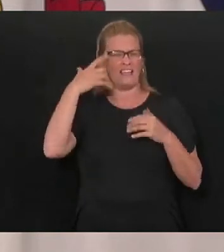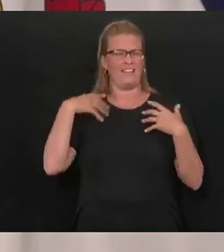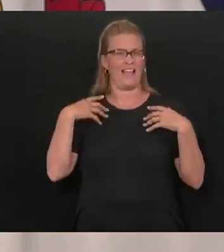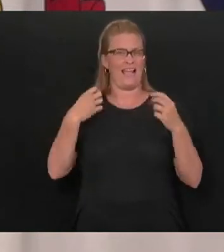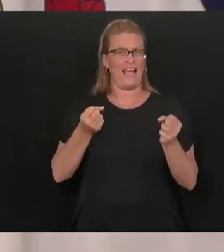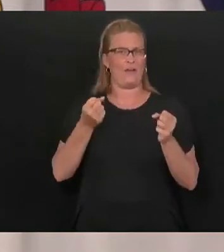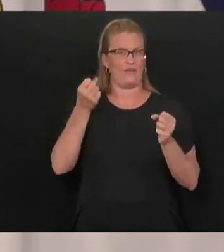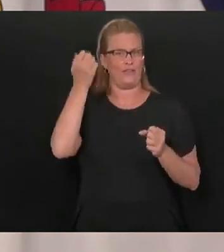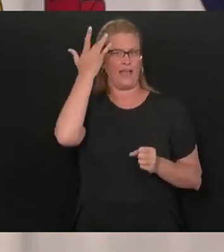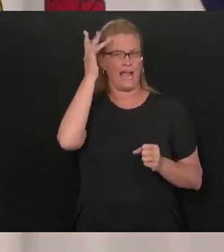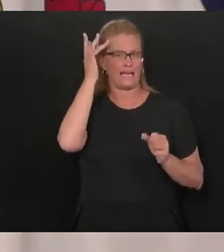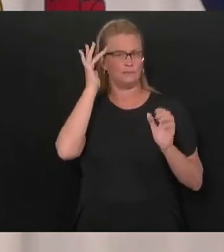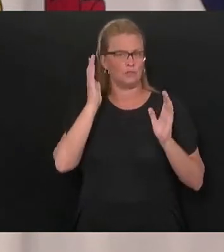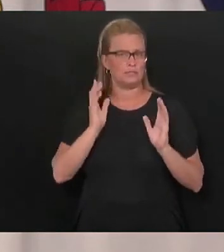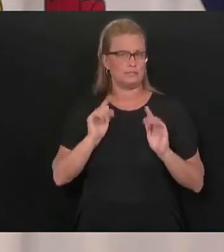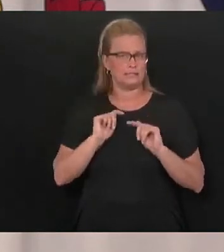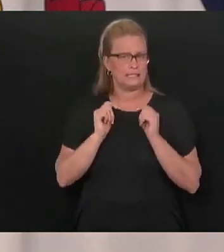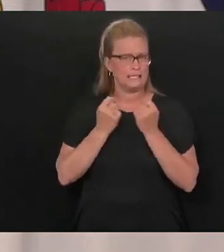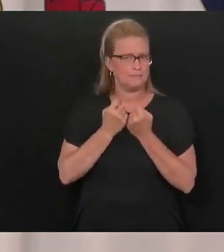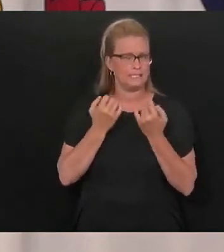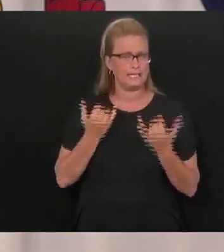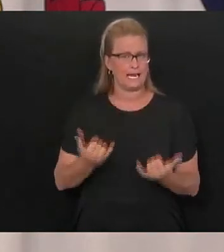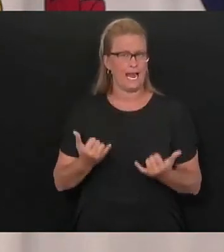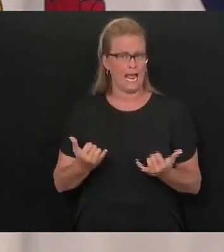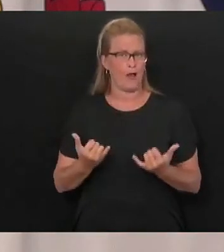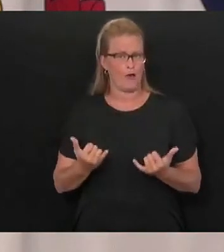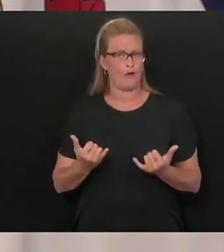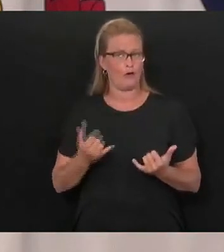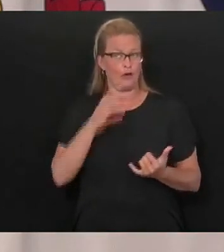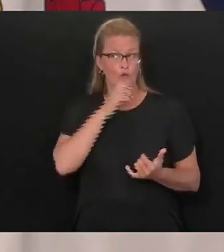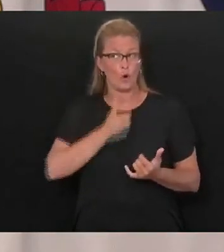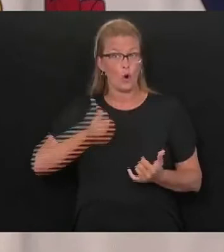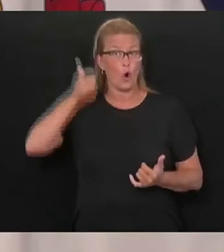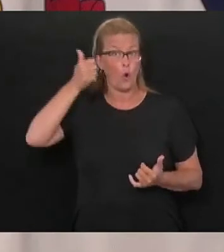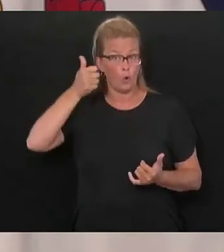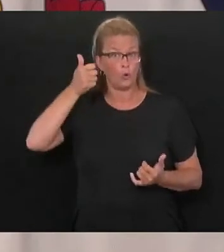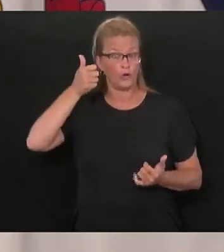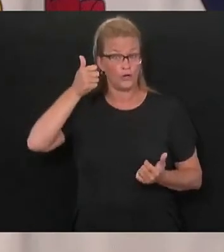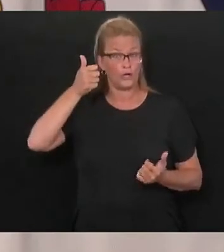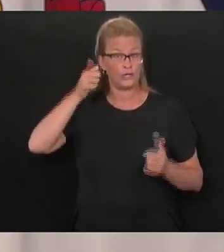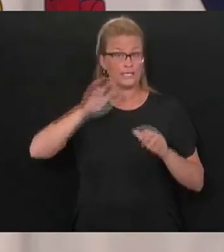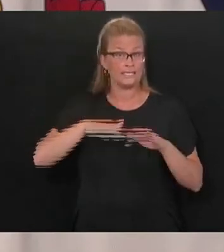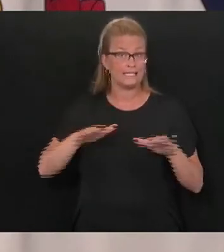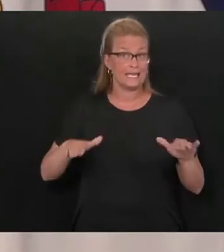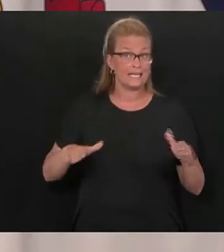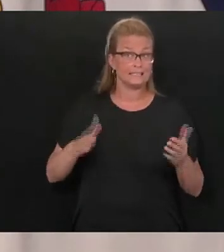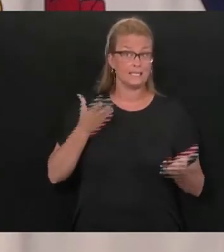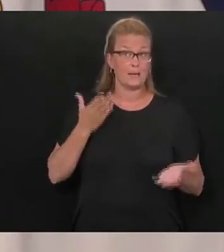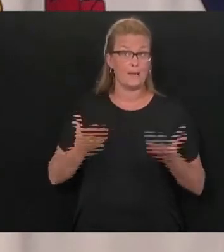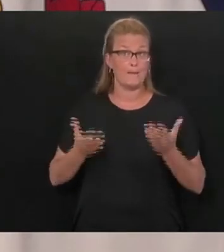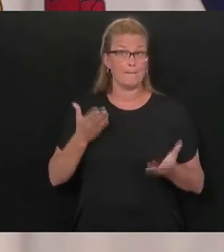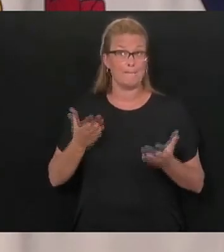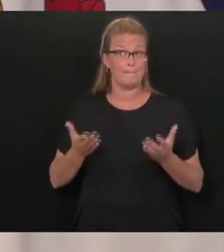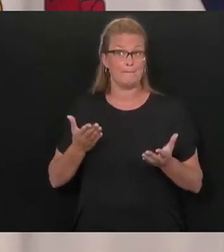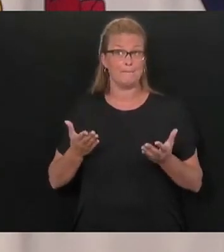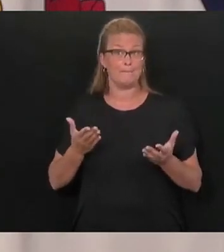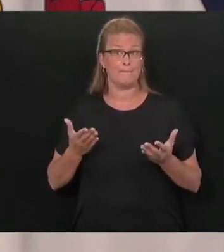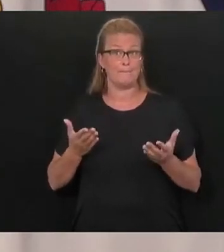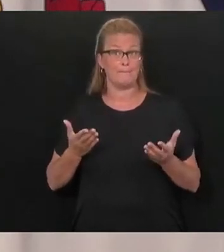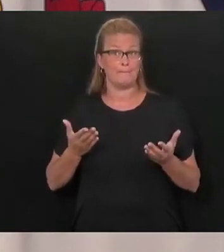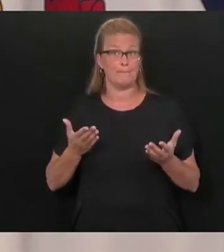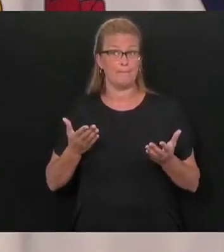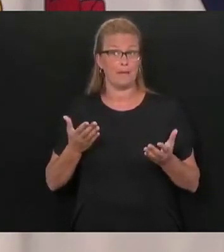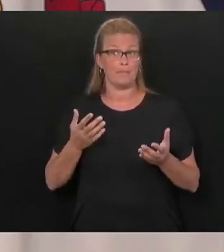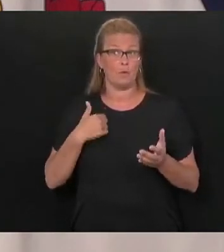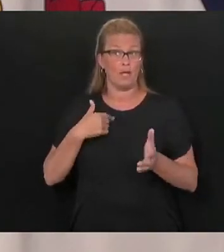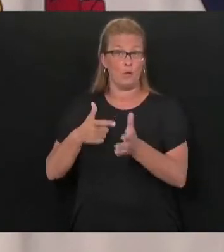saying now that it really, to the older kids, the older kids may be in a situation where we